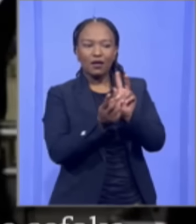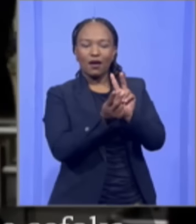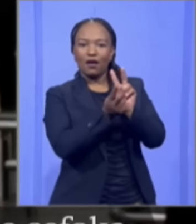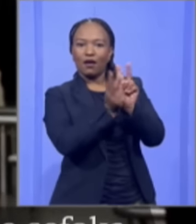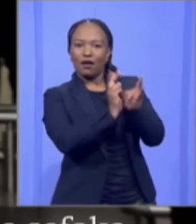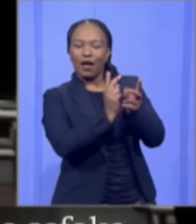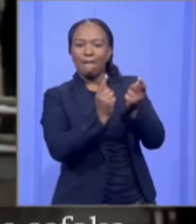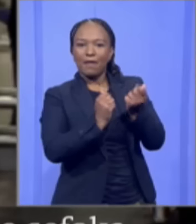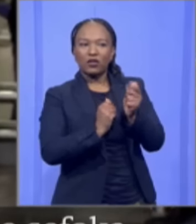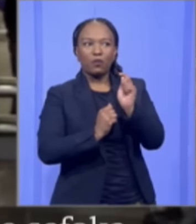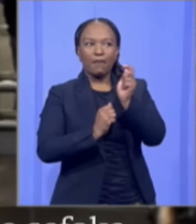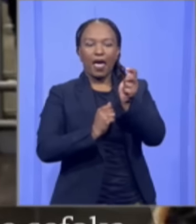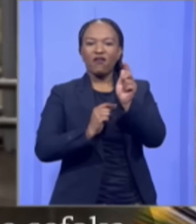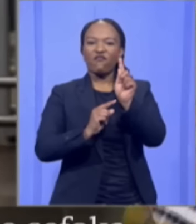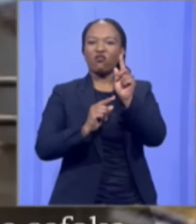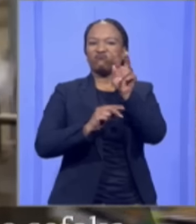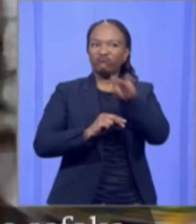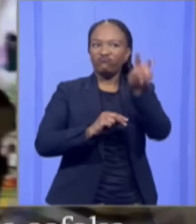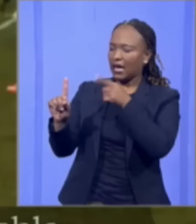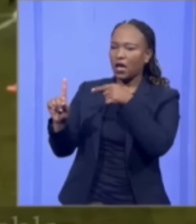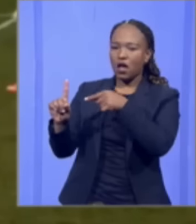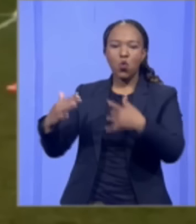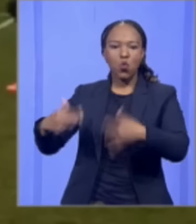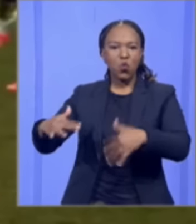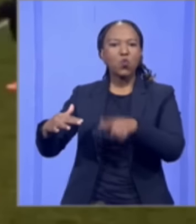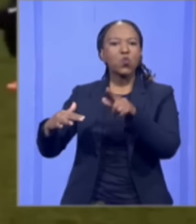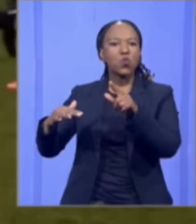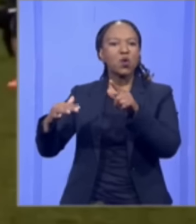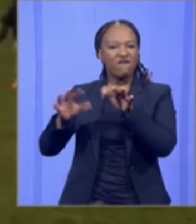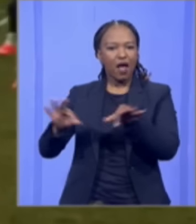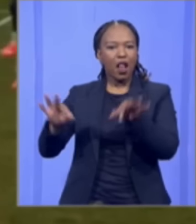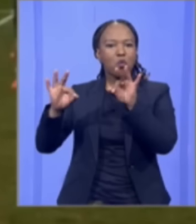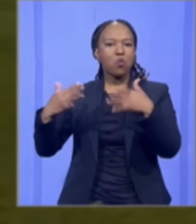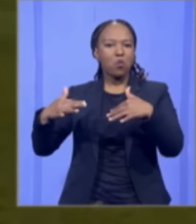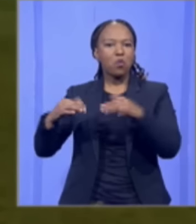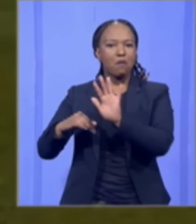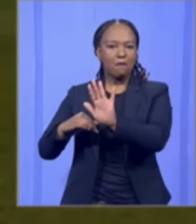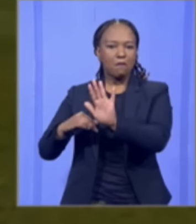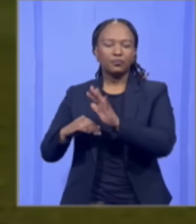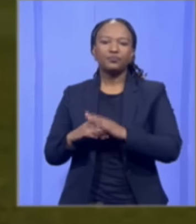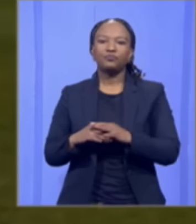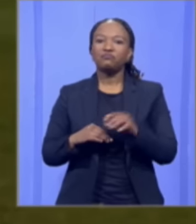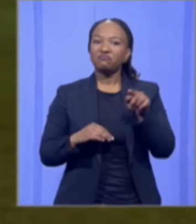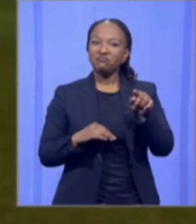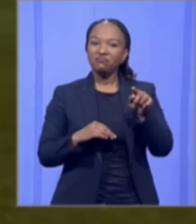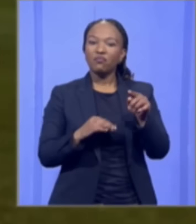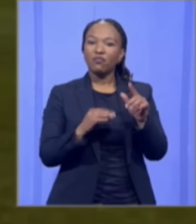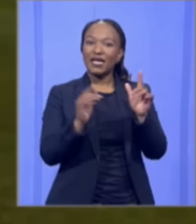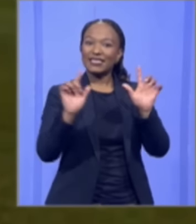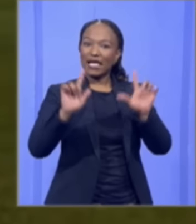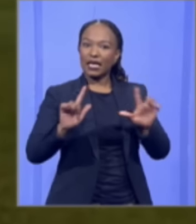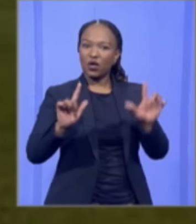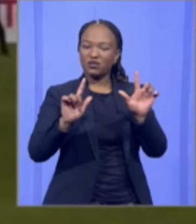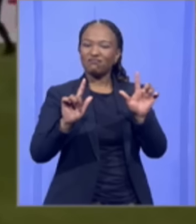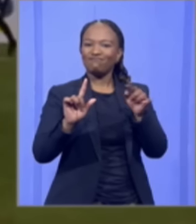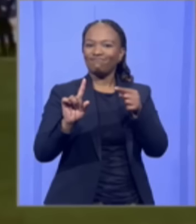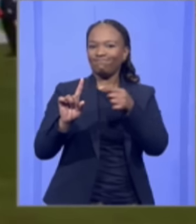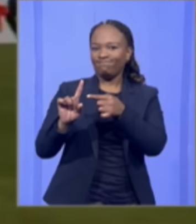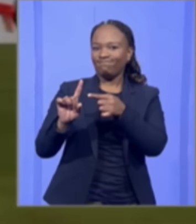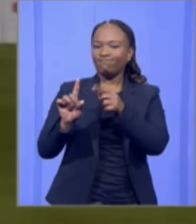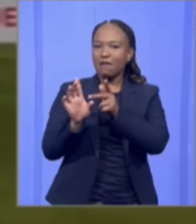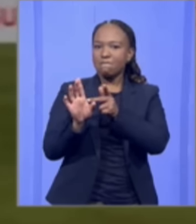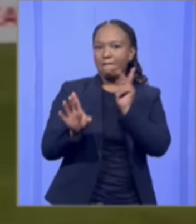gagwe go ya ka Amerika difokeng tšeo. Dipapadi Mamelodi Sundowns e arogane le Rulane Mokwena bjalo ka mohlahli ka ge dihlopha